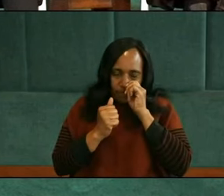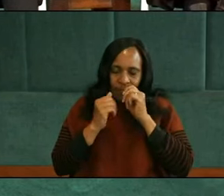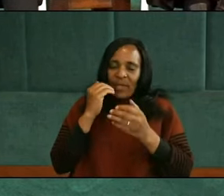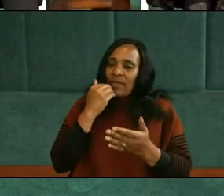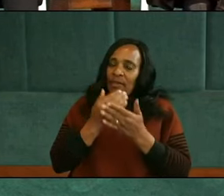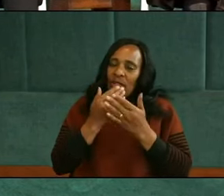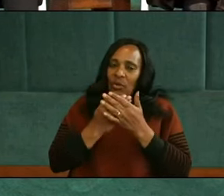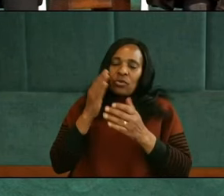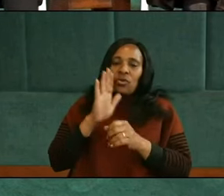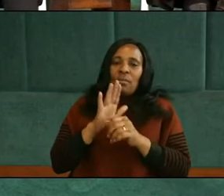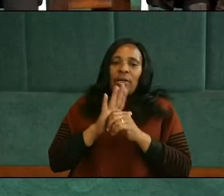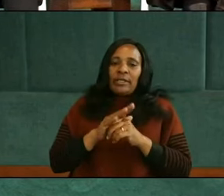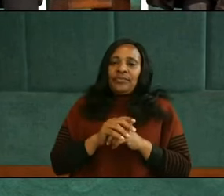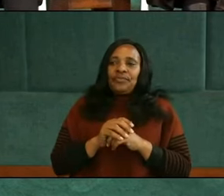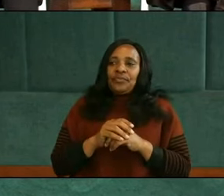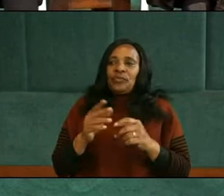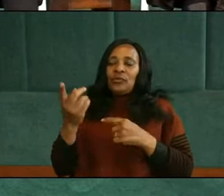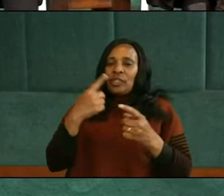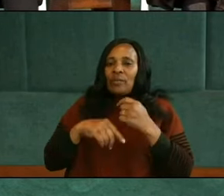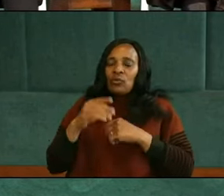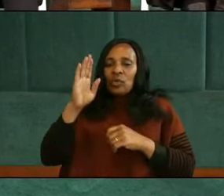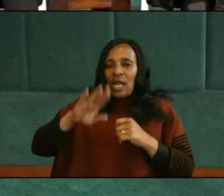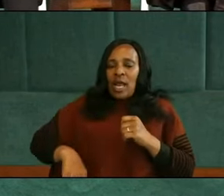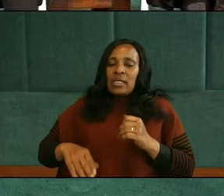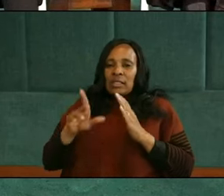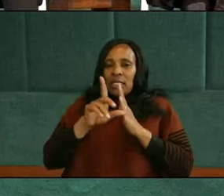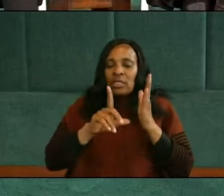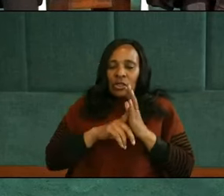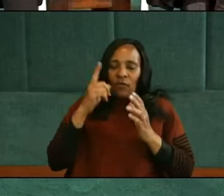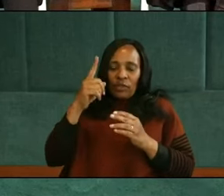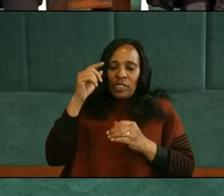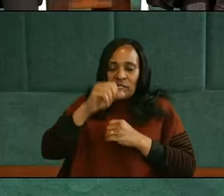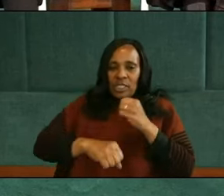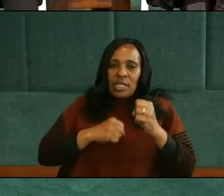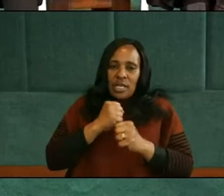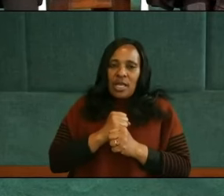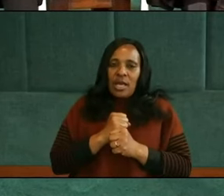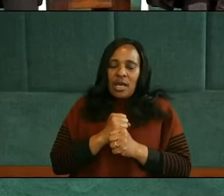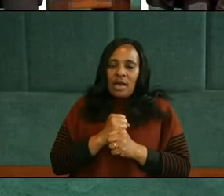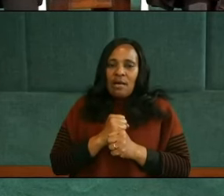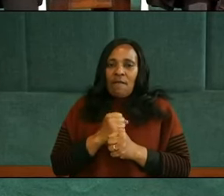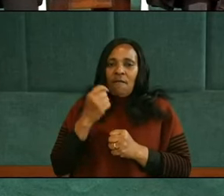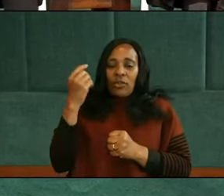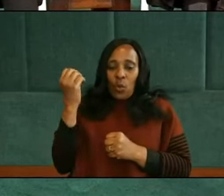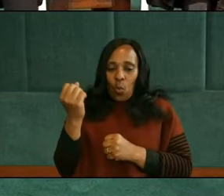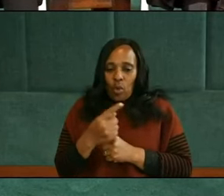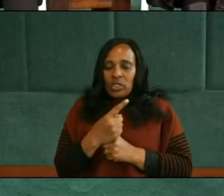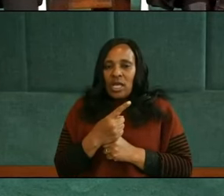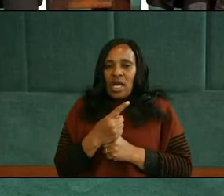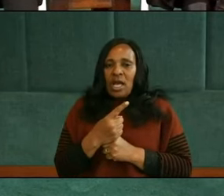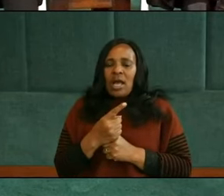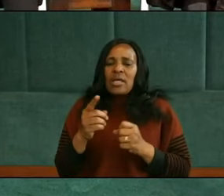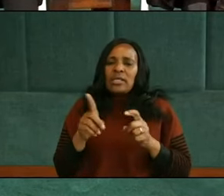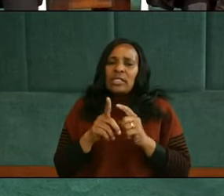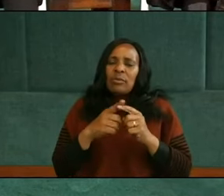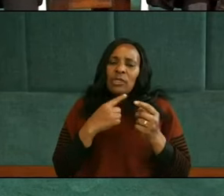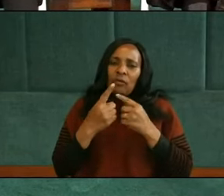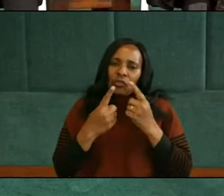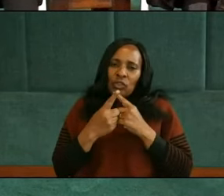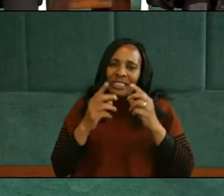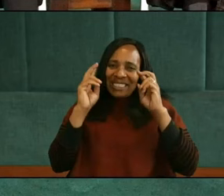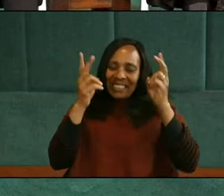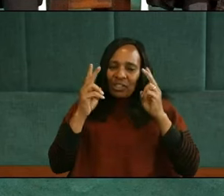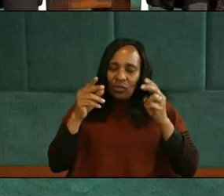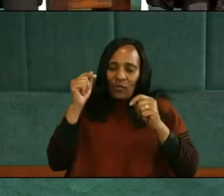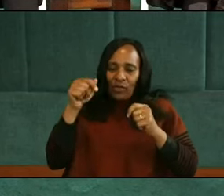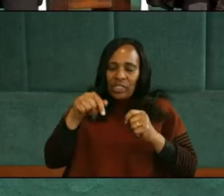So we have come to our last lesson for this year. And of course, for the quarter. So as I had mentioned, the title